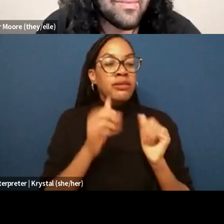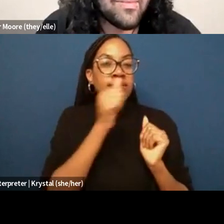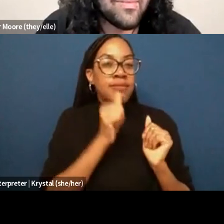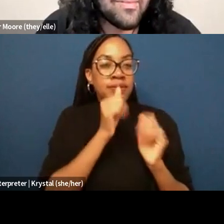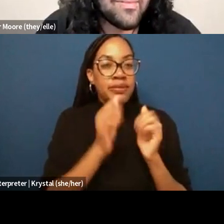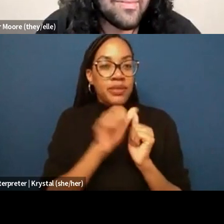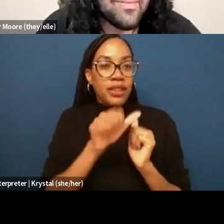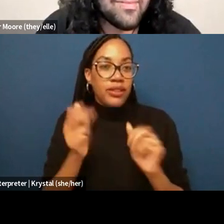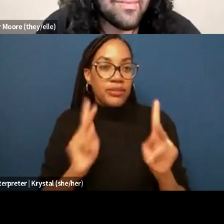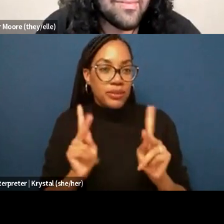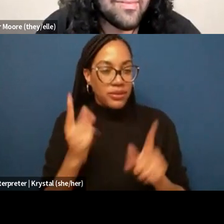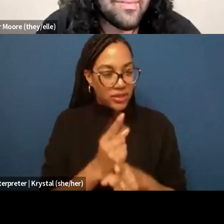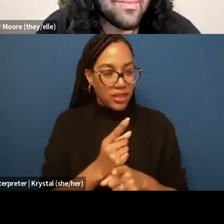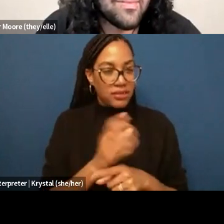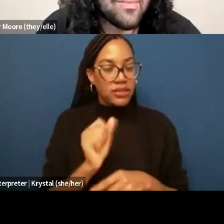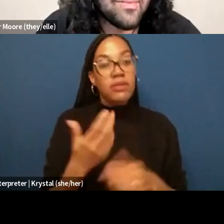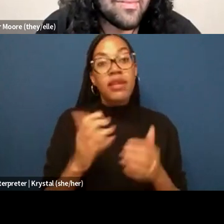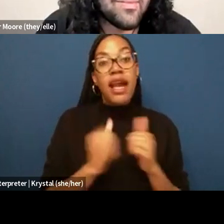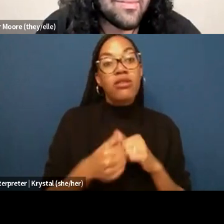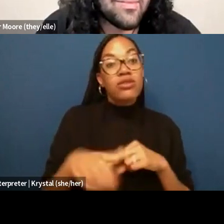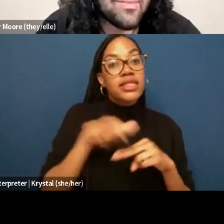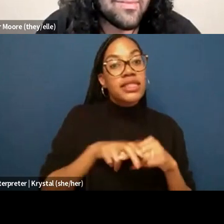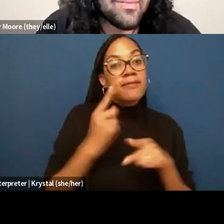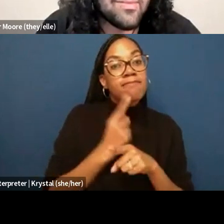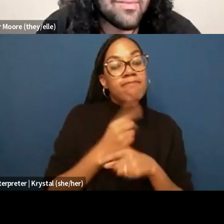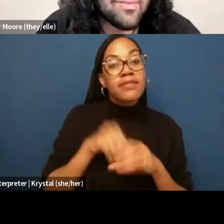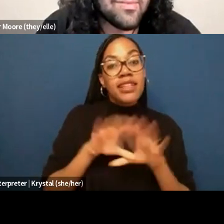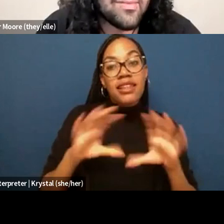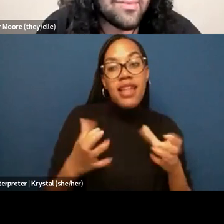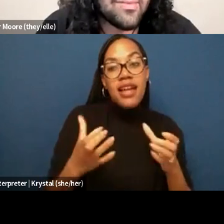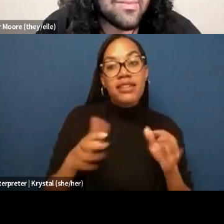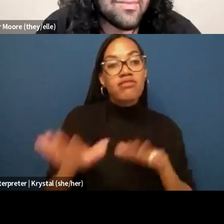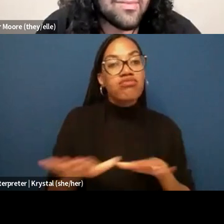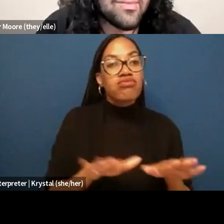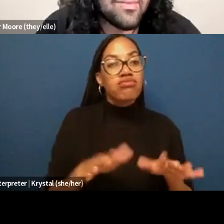keep, whether it is our role in communities. And so